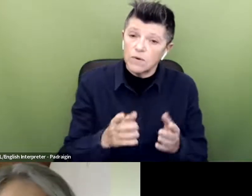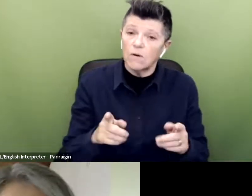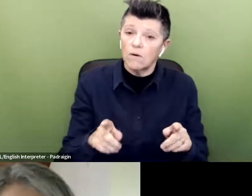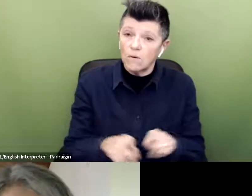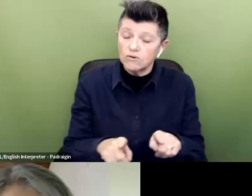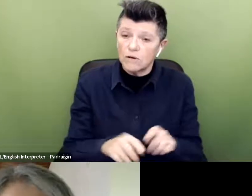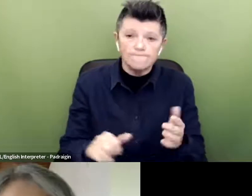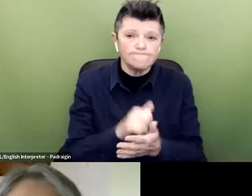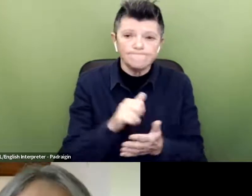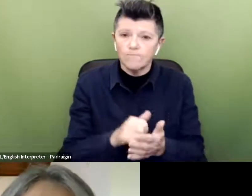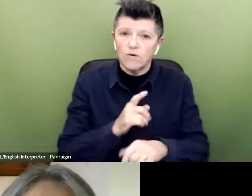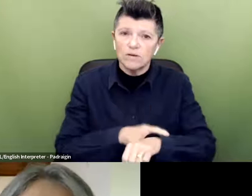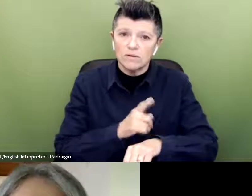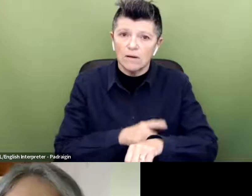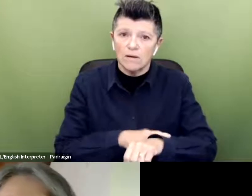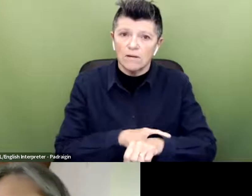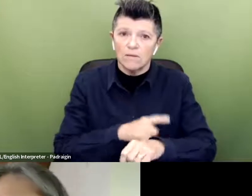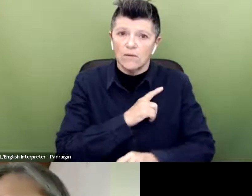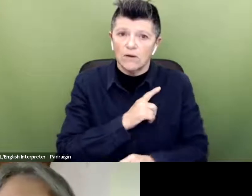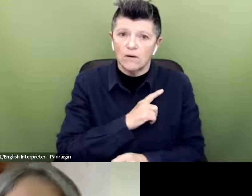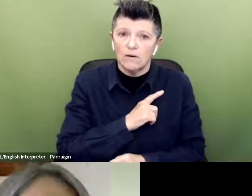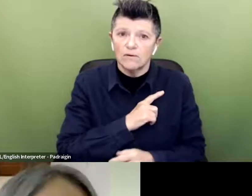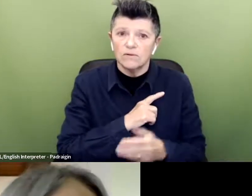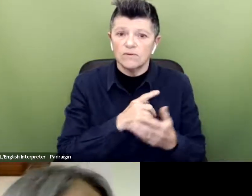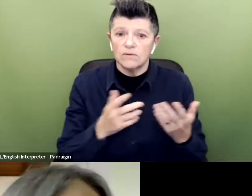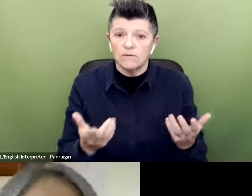because COVID, let's say,